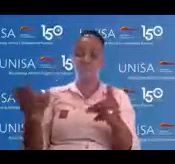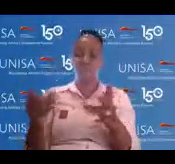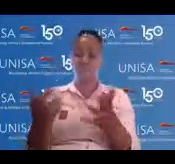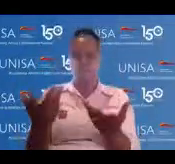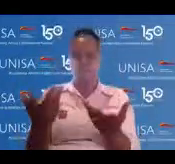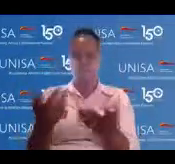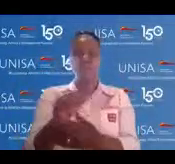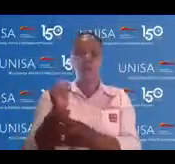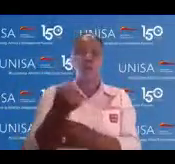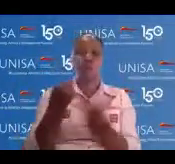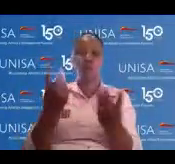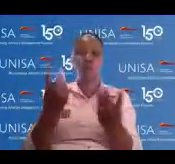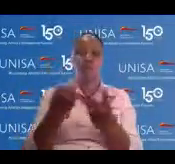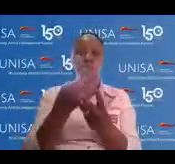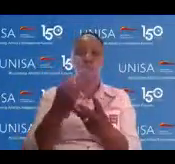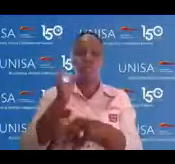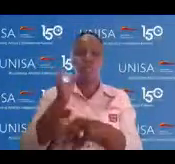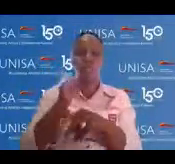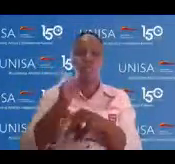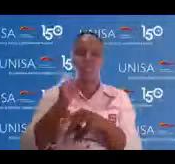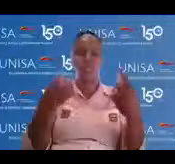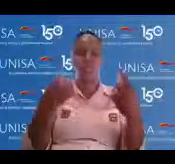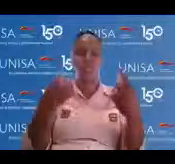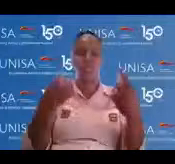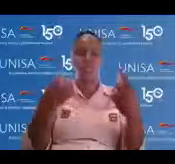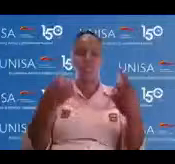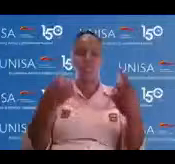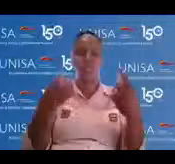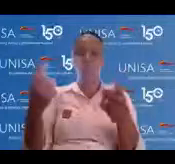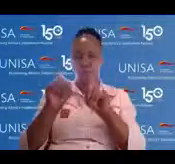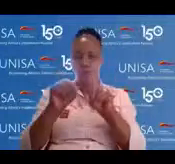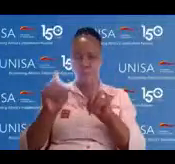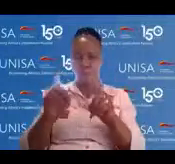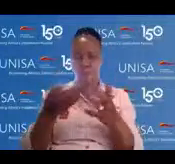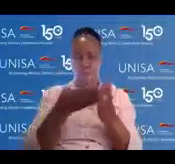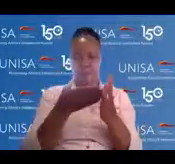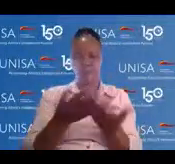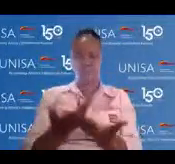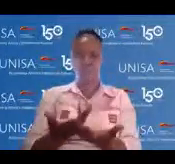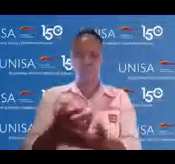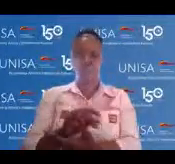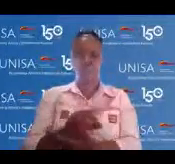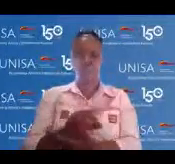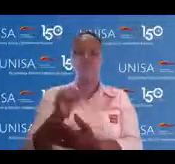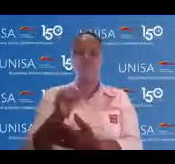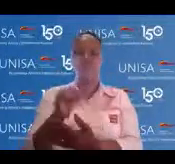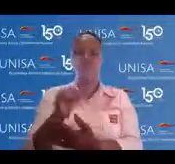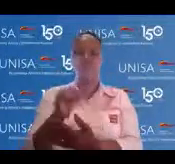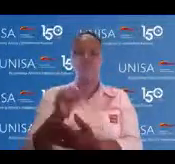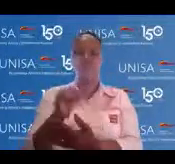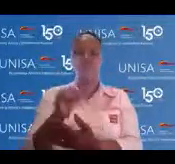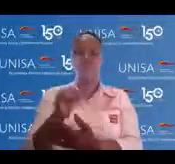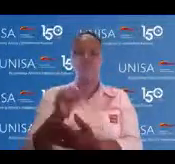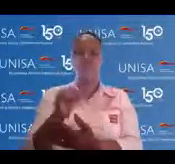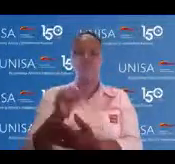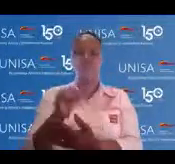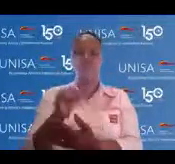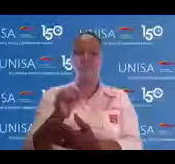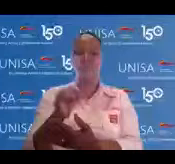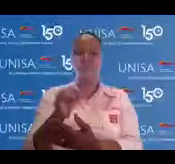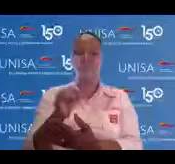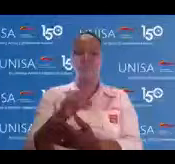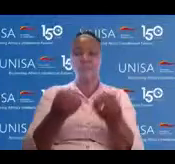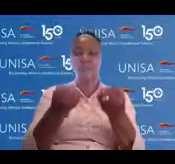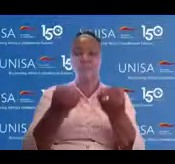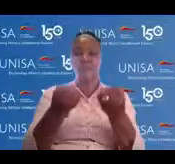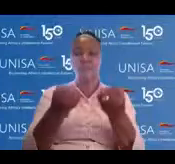unique sets of questions. Now, once you get to the final page, you can select Submit All and Finish. But what